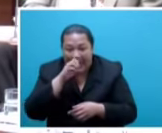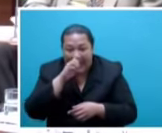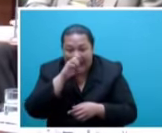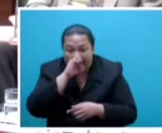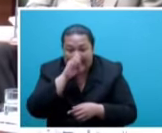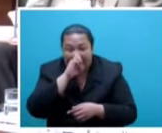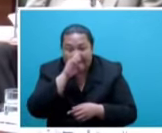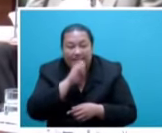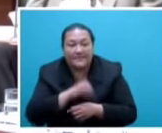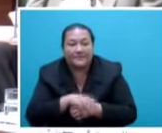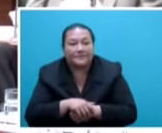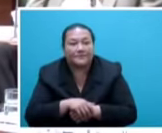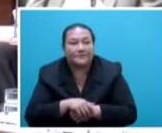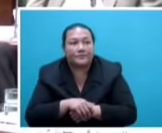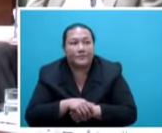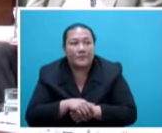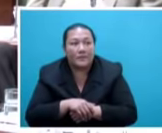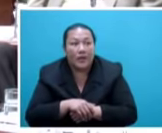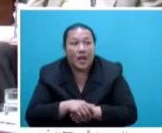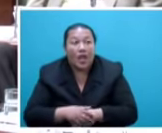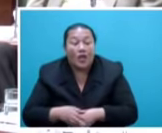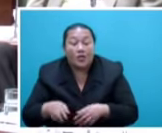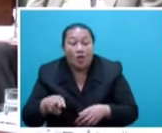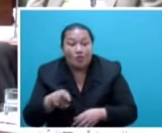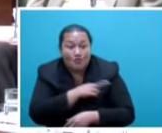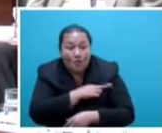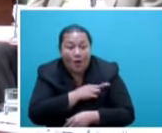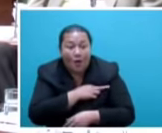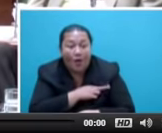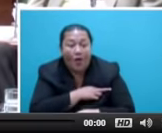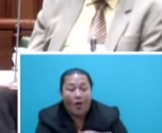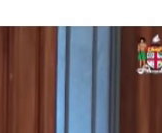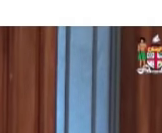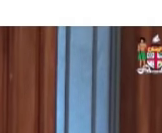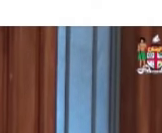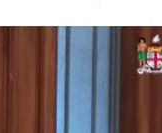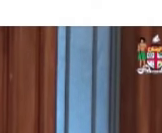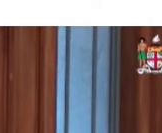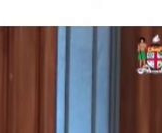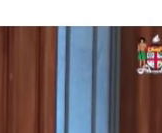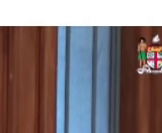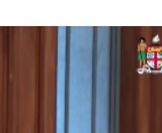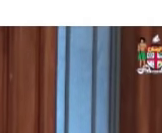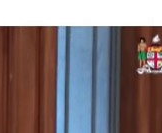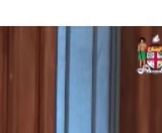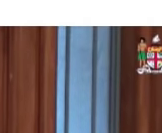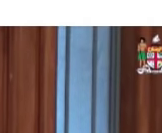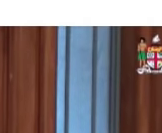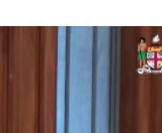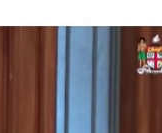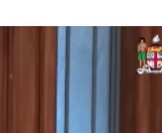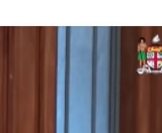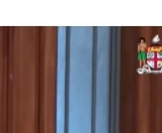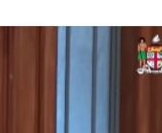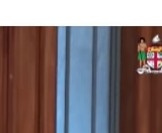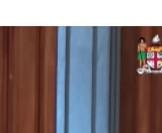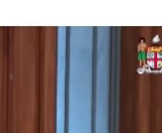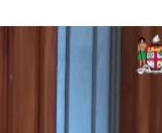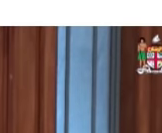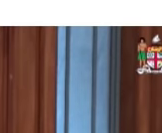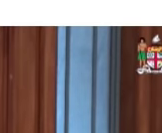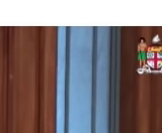obsession with ethnicity. The role of racial and ethnic data collection in eliminating disparities is well known, just as it is well known that